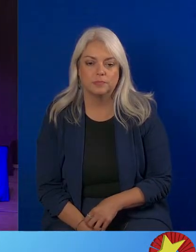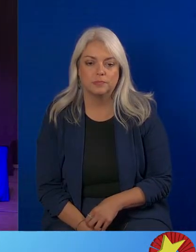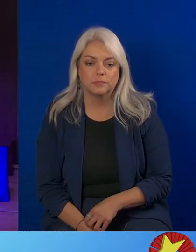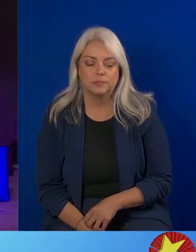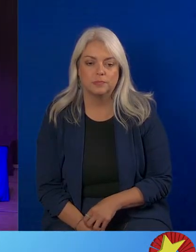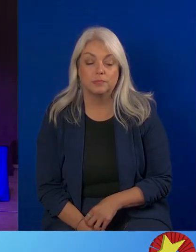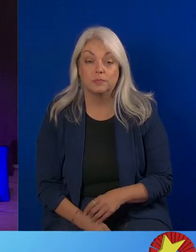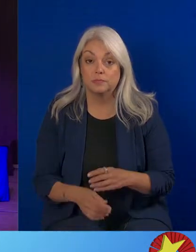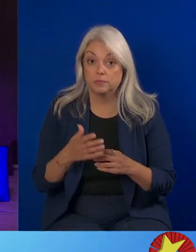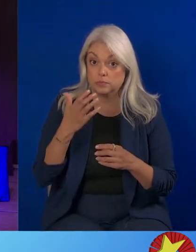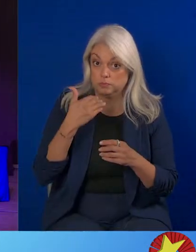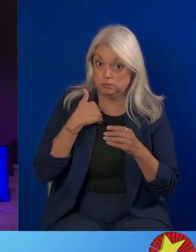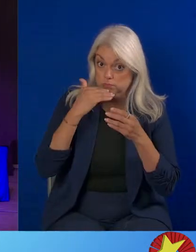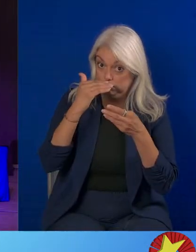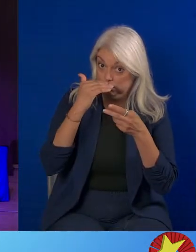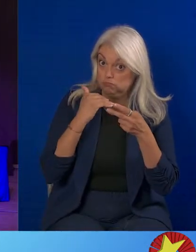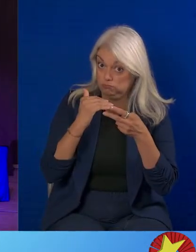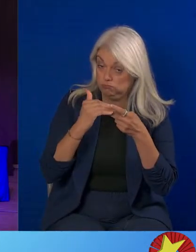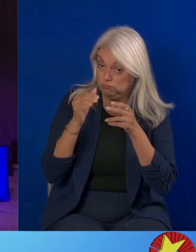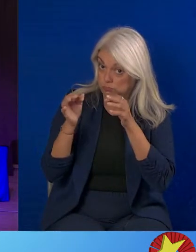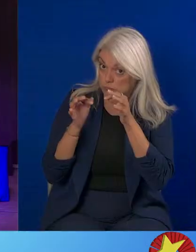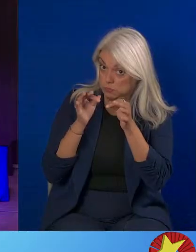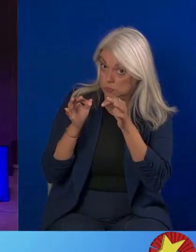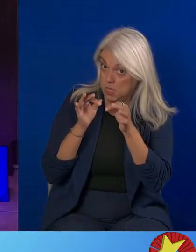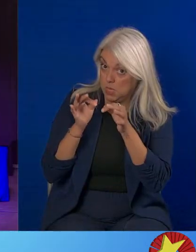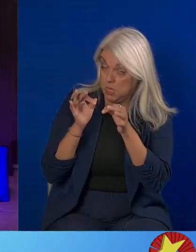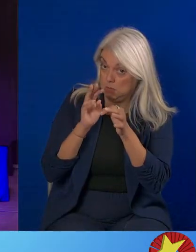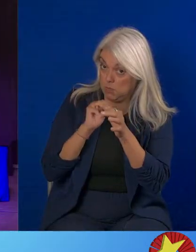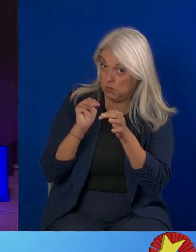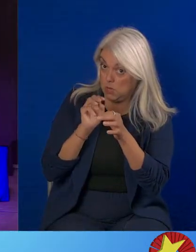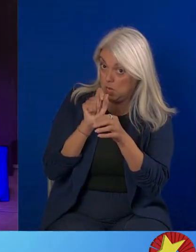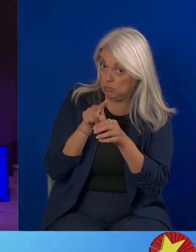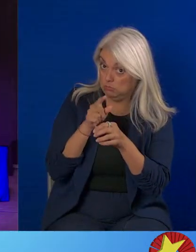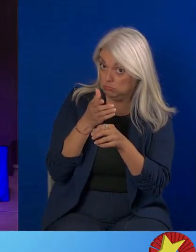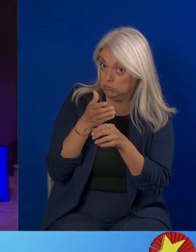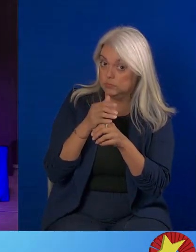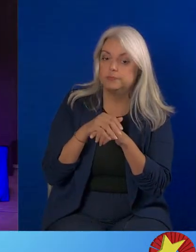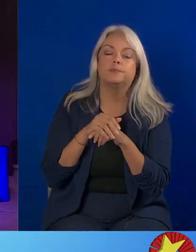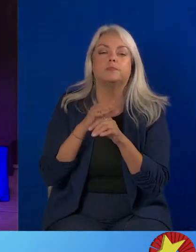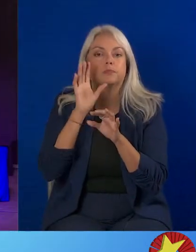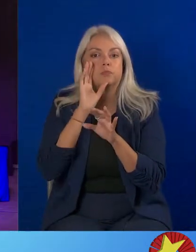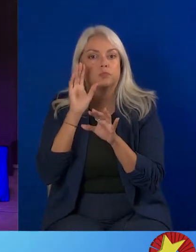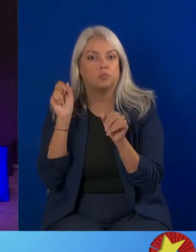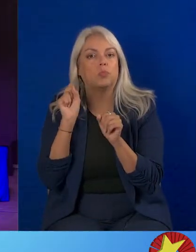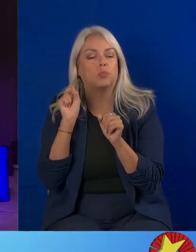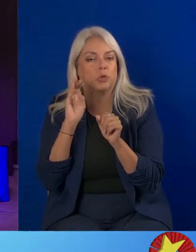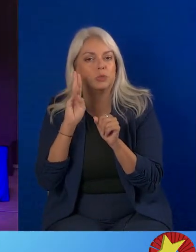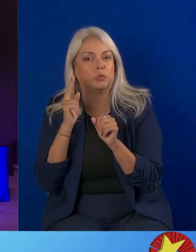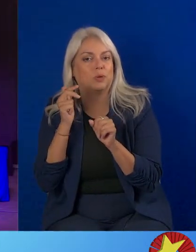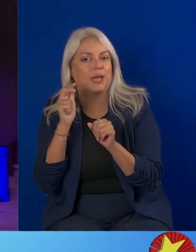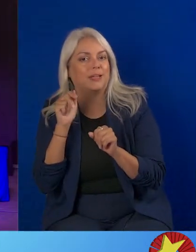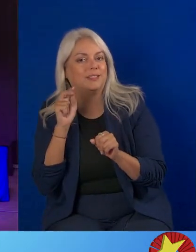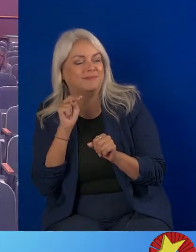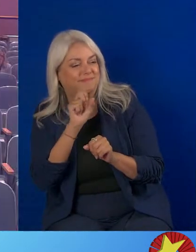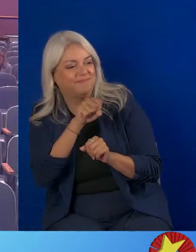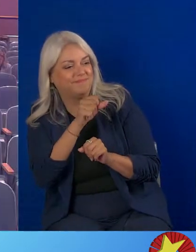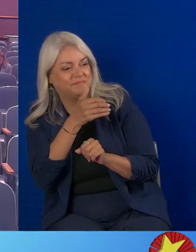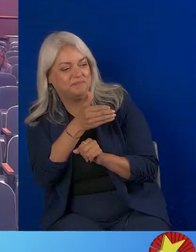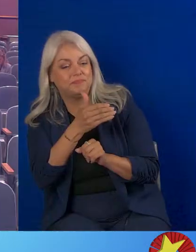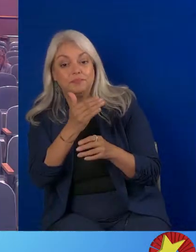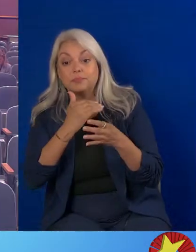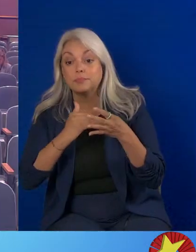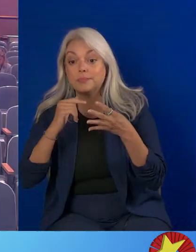Would you like me to go on to the next one, President Buchanan? Okay. Yes. All right. So the next one is